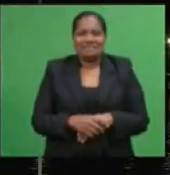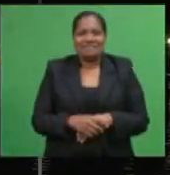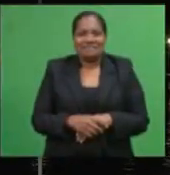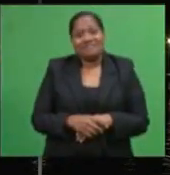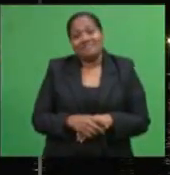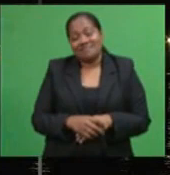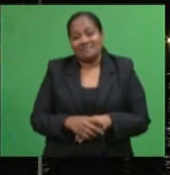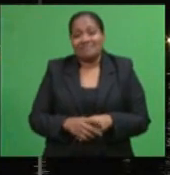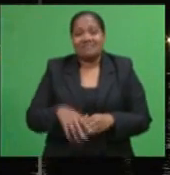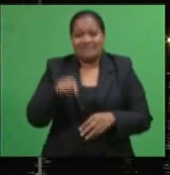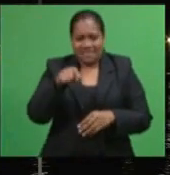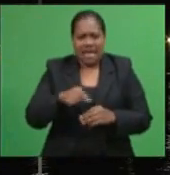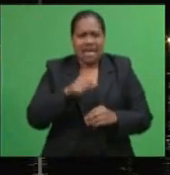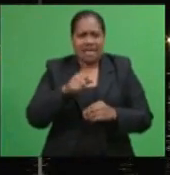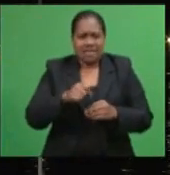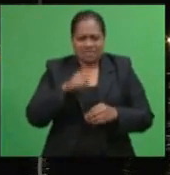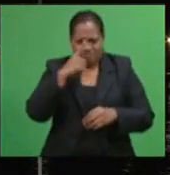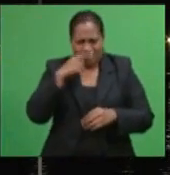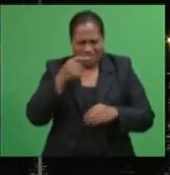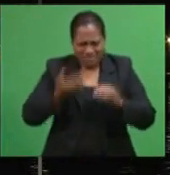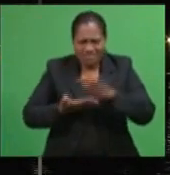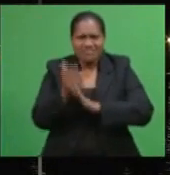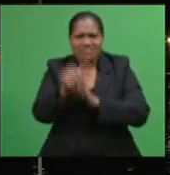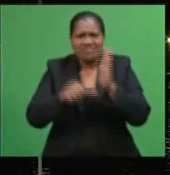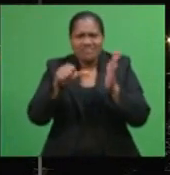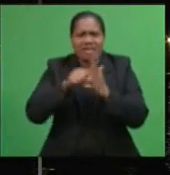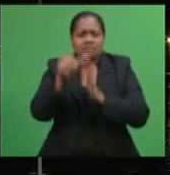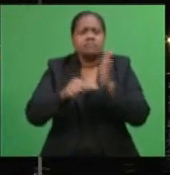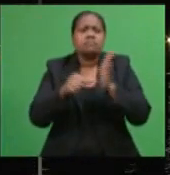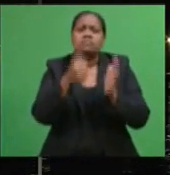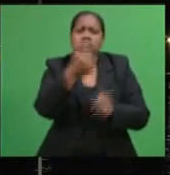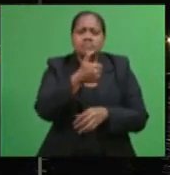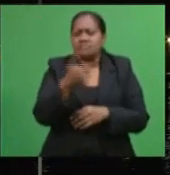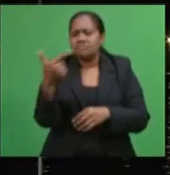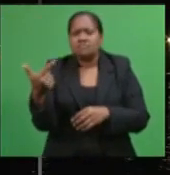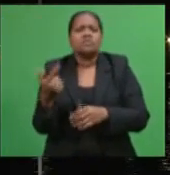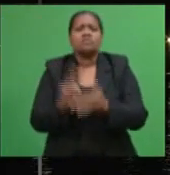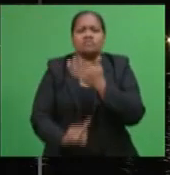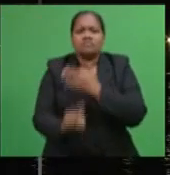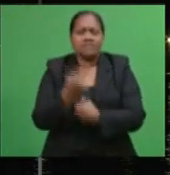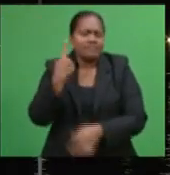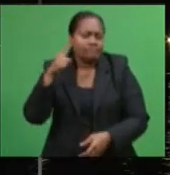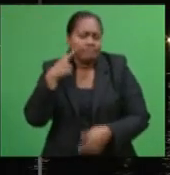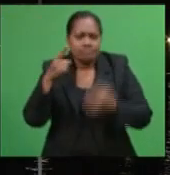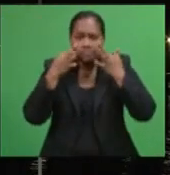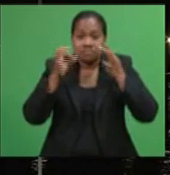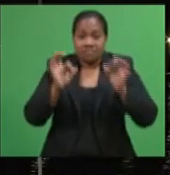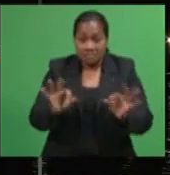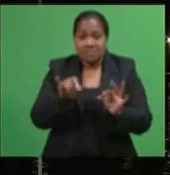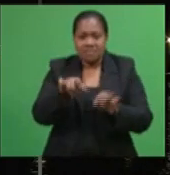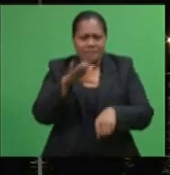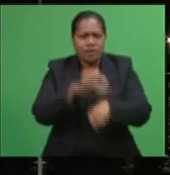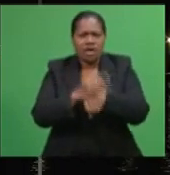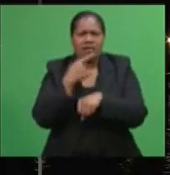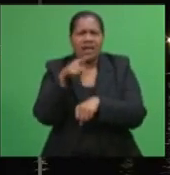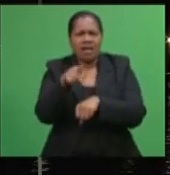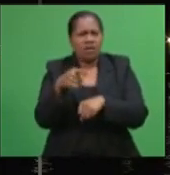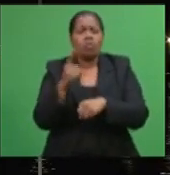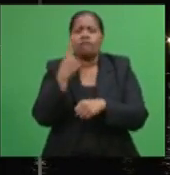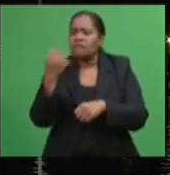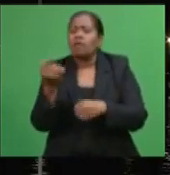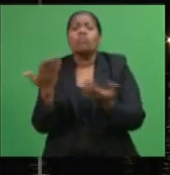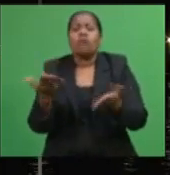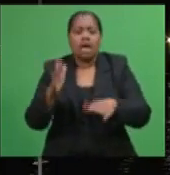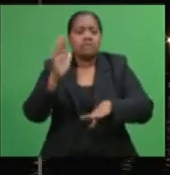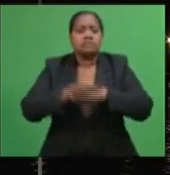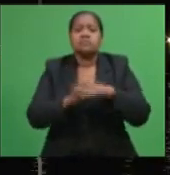Eight juveniles aged 16 and 17 years were arrested last night for breaching curfew. Police say they were found sitting outside the Ngiri